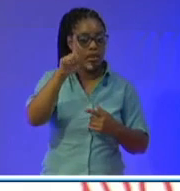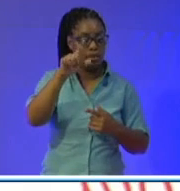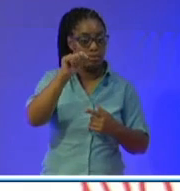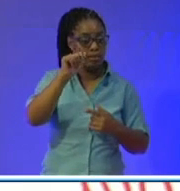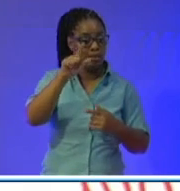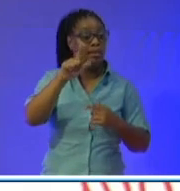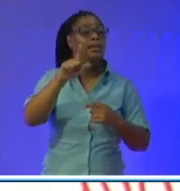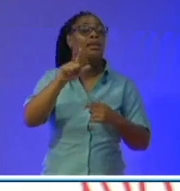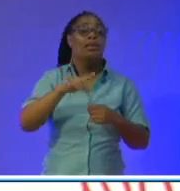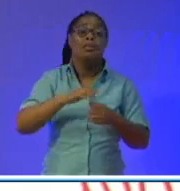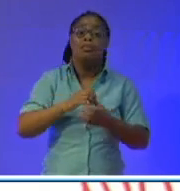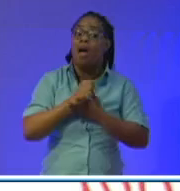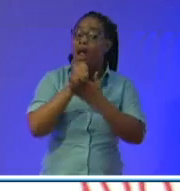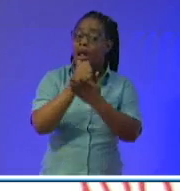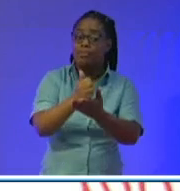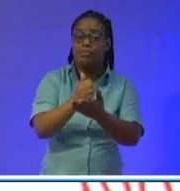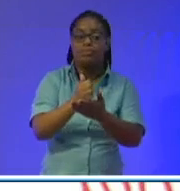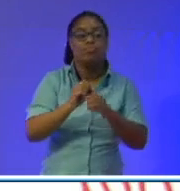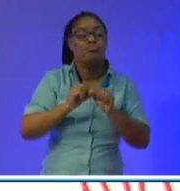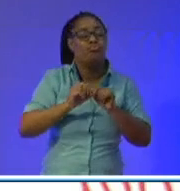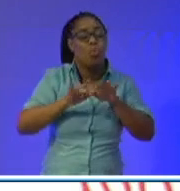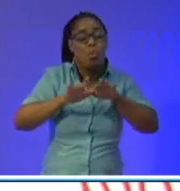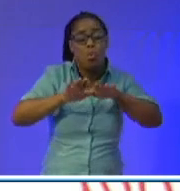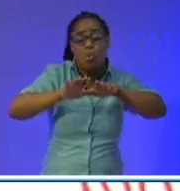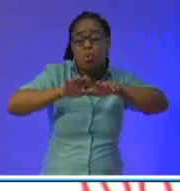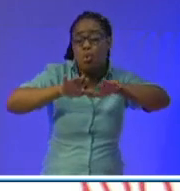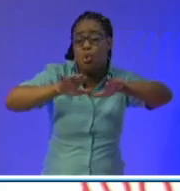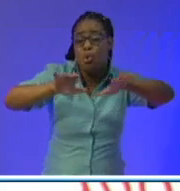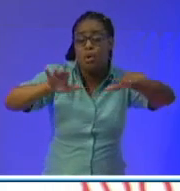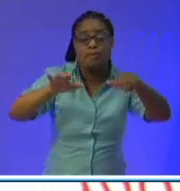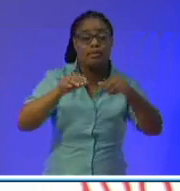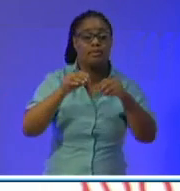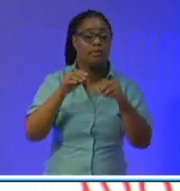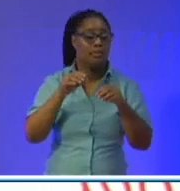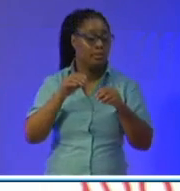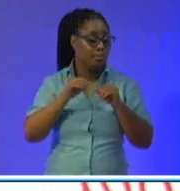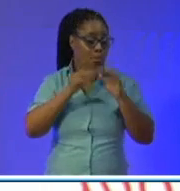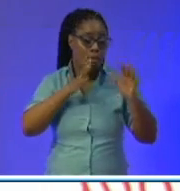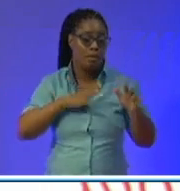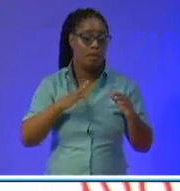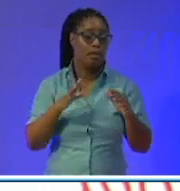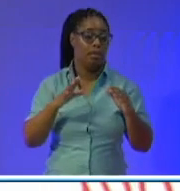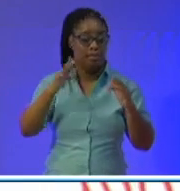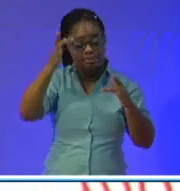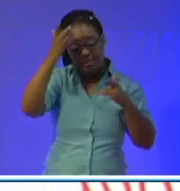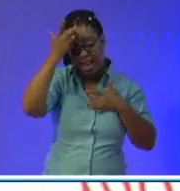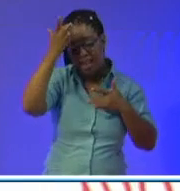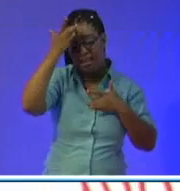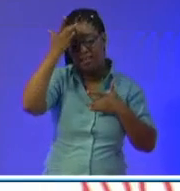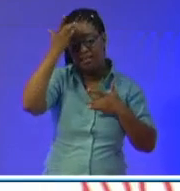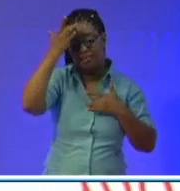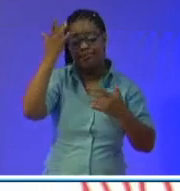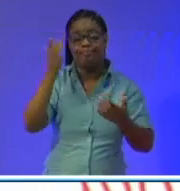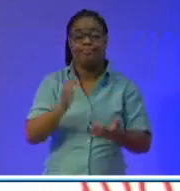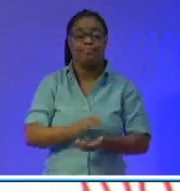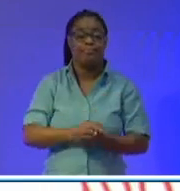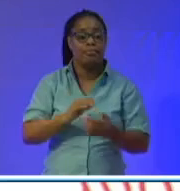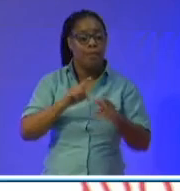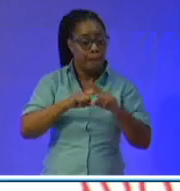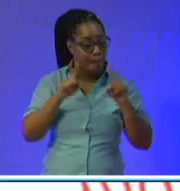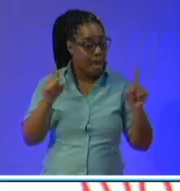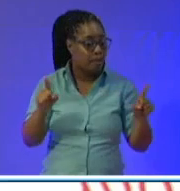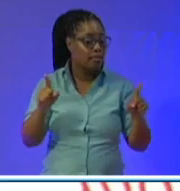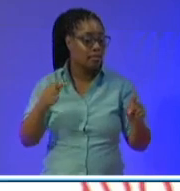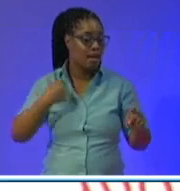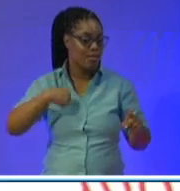ease of spread and causing more severe disease. The good news is that we haven't seen any syndrome where the